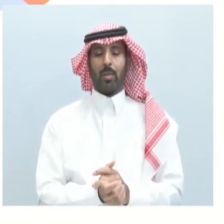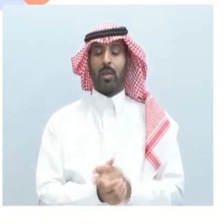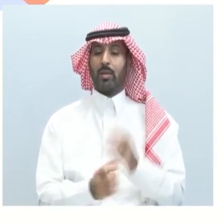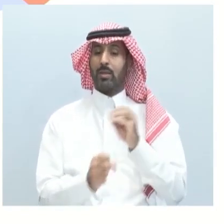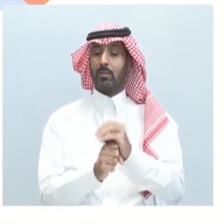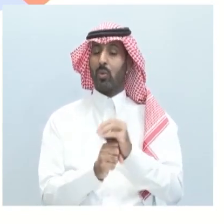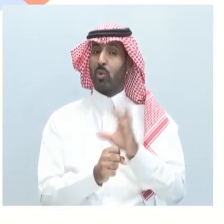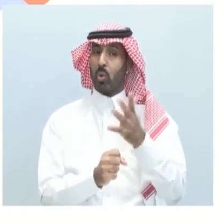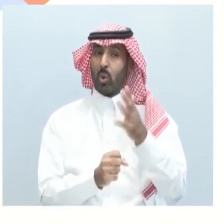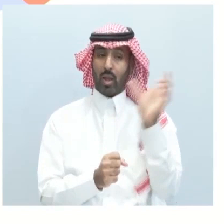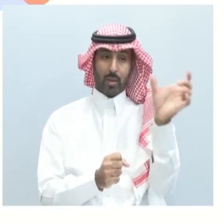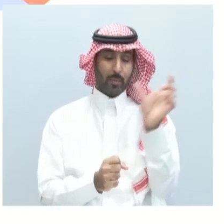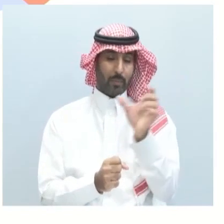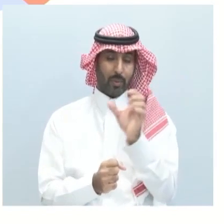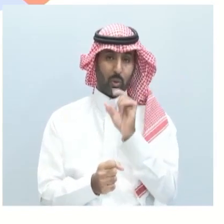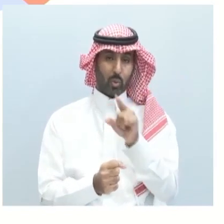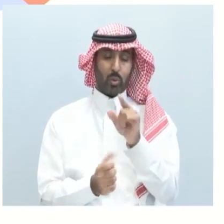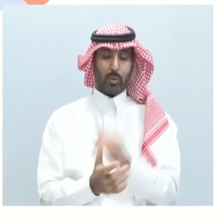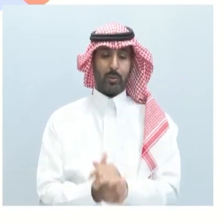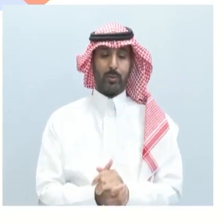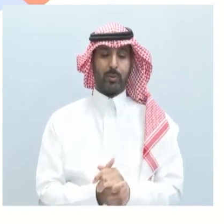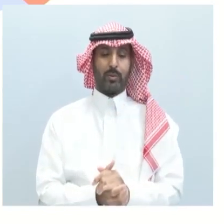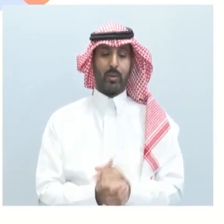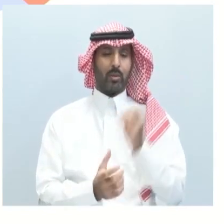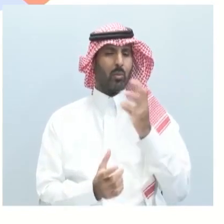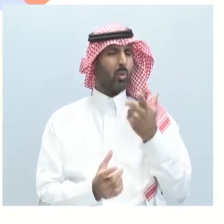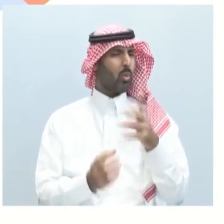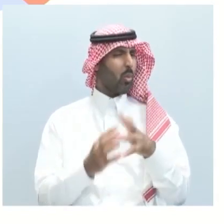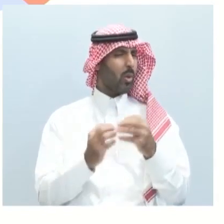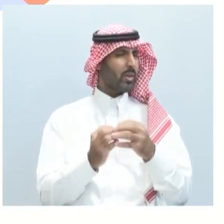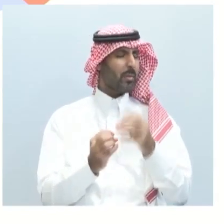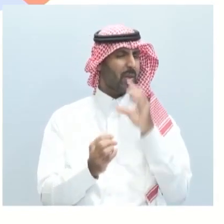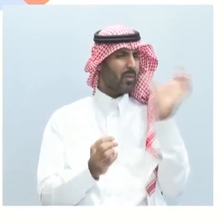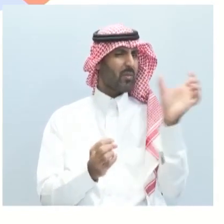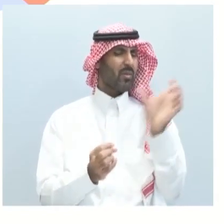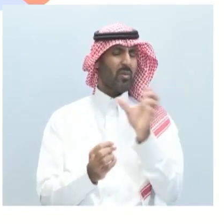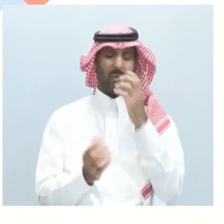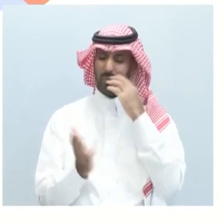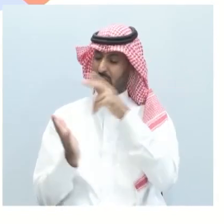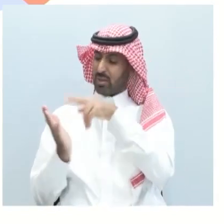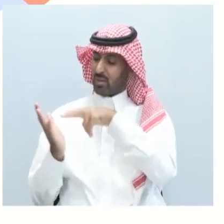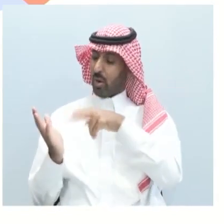Explain new vocabulary in their own words. Predict the meanings of words from the text.